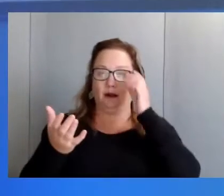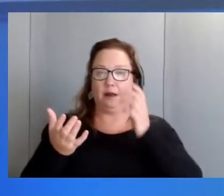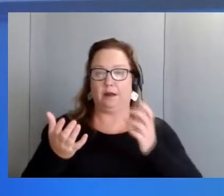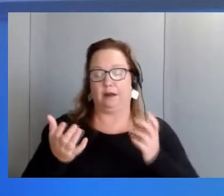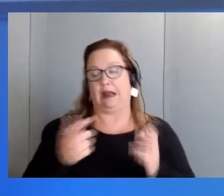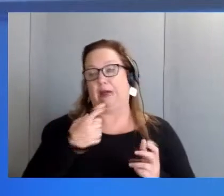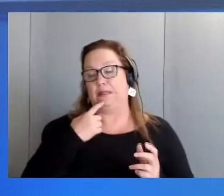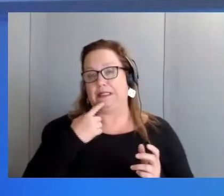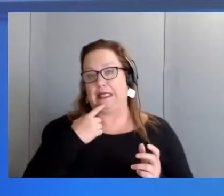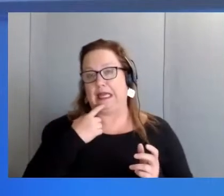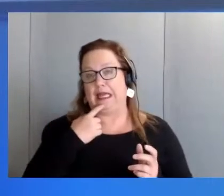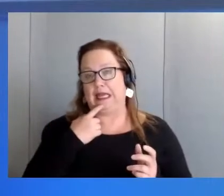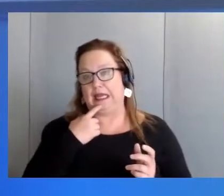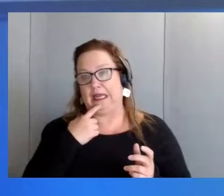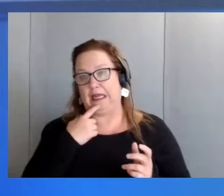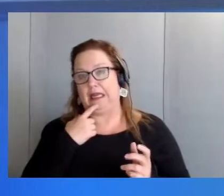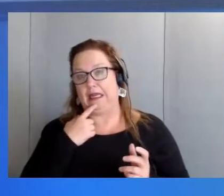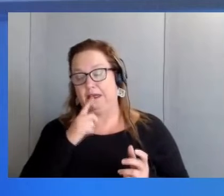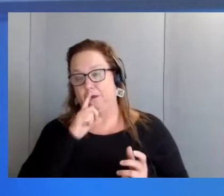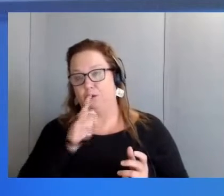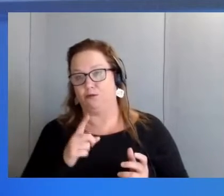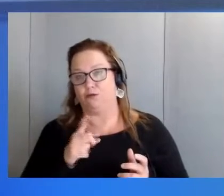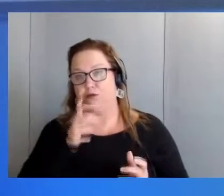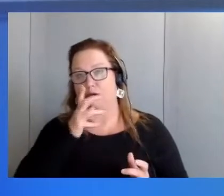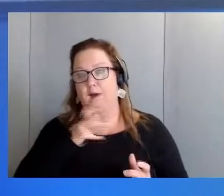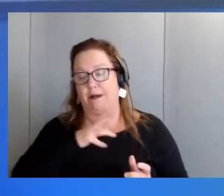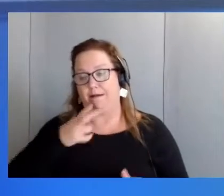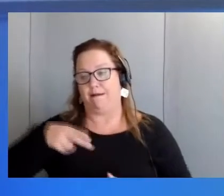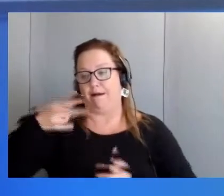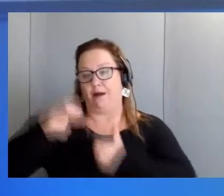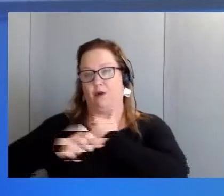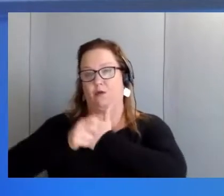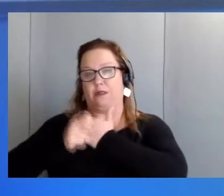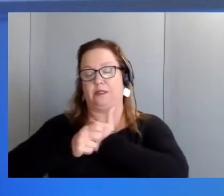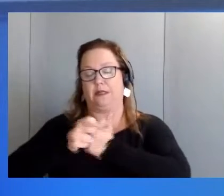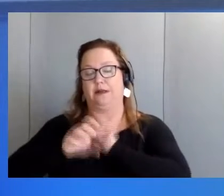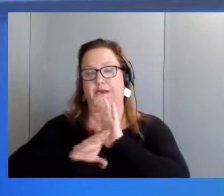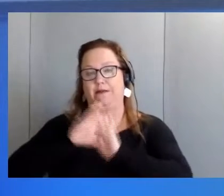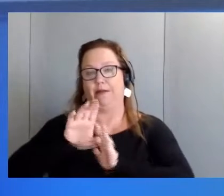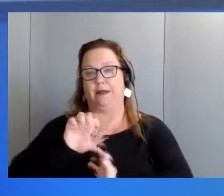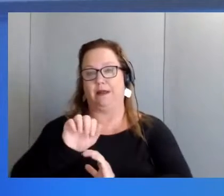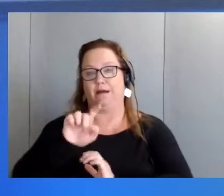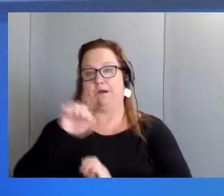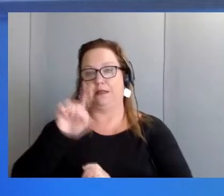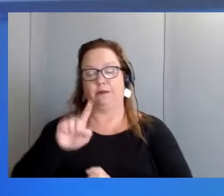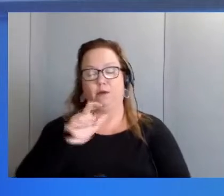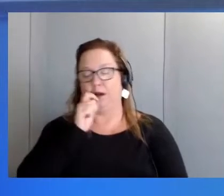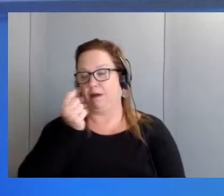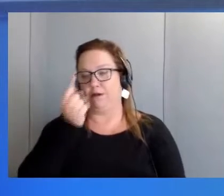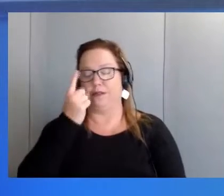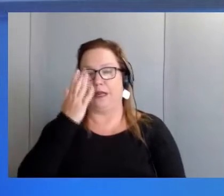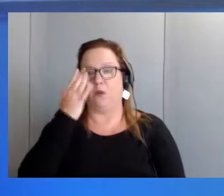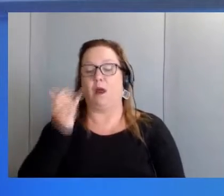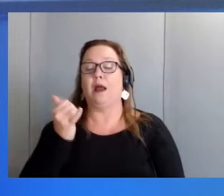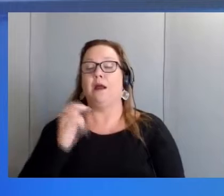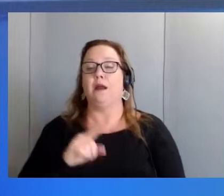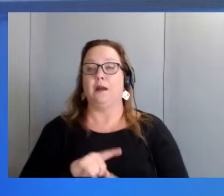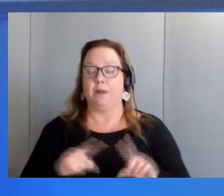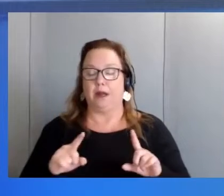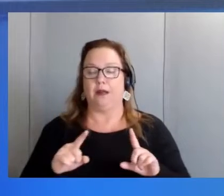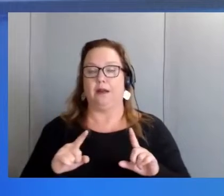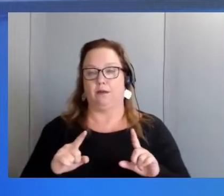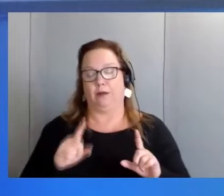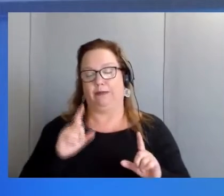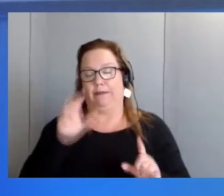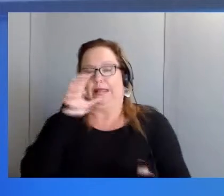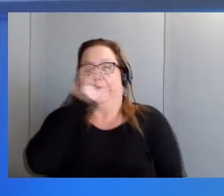say it's true, women are at higher risk of developing Alzheimer's, and we don't really understand why. But we have long hypothesized it may